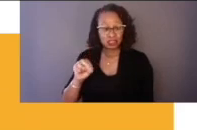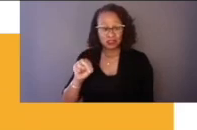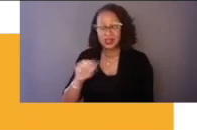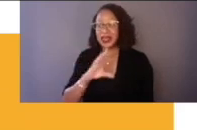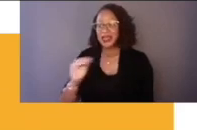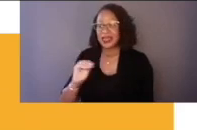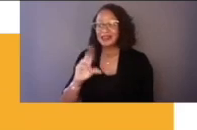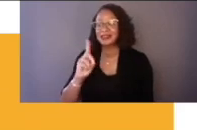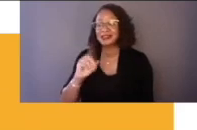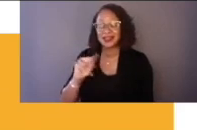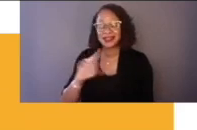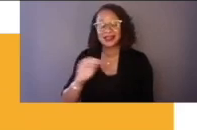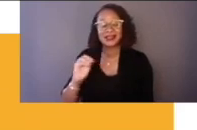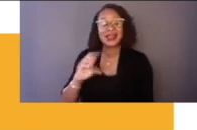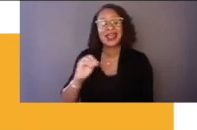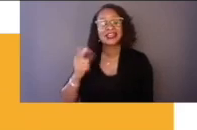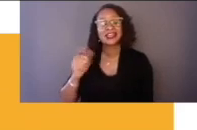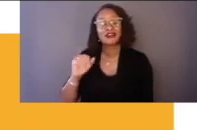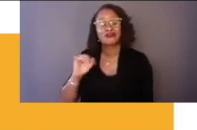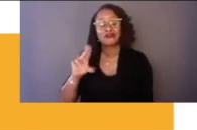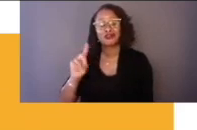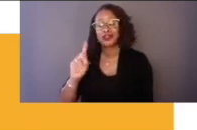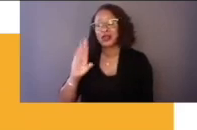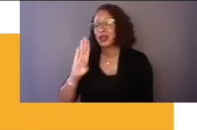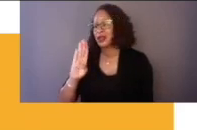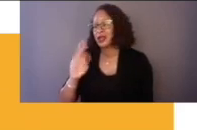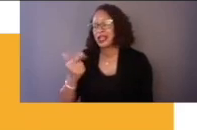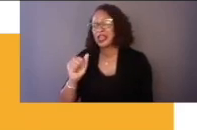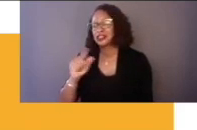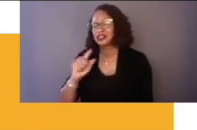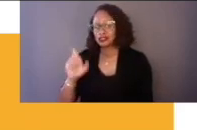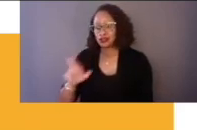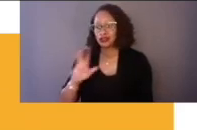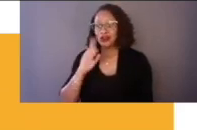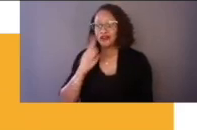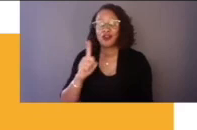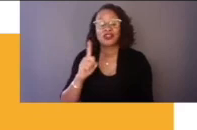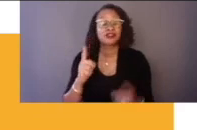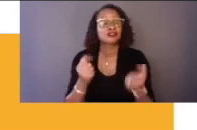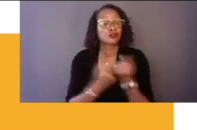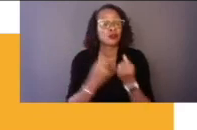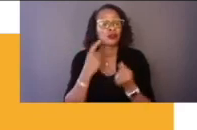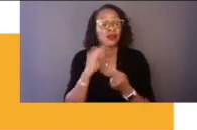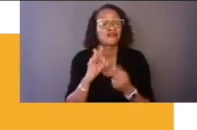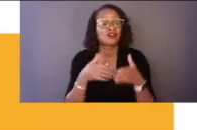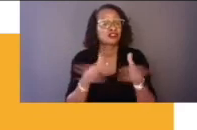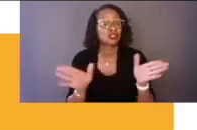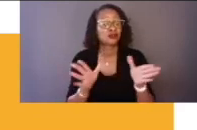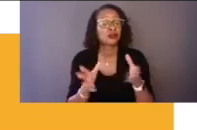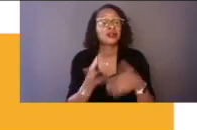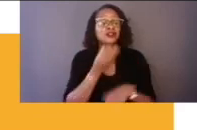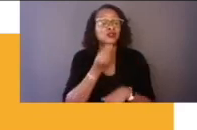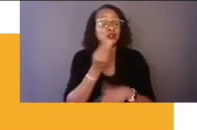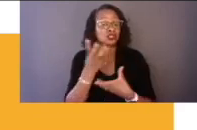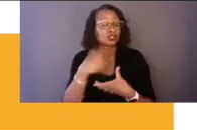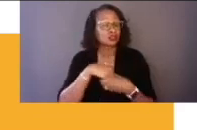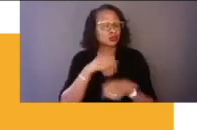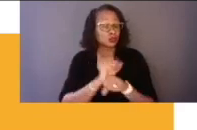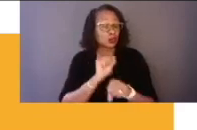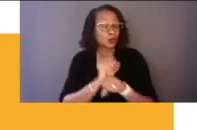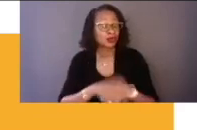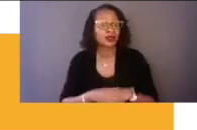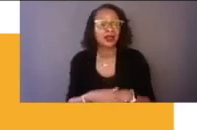Glazer Foundation for their support of our general Jewish inclusion work. Because of them, we are